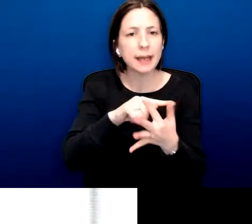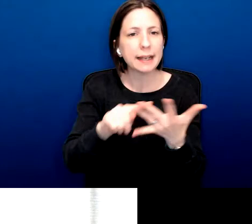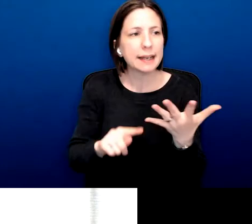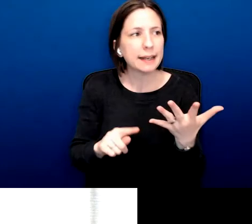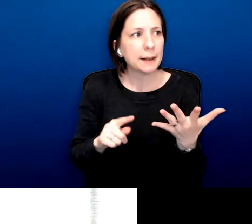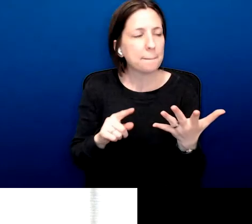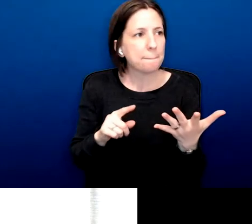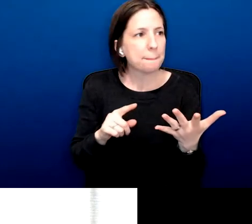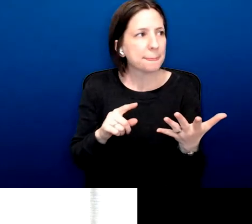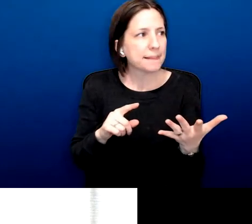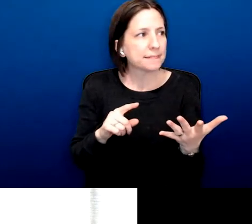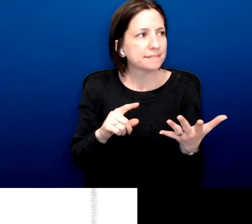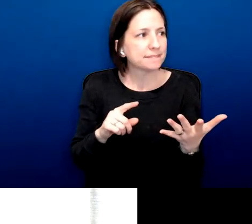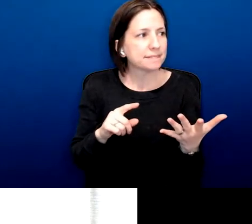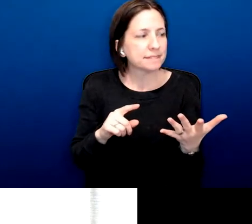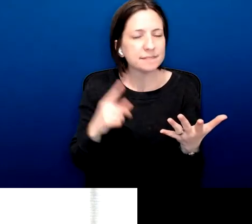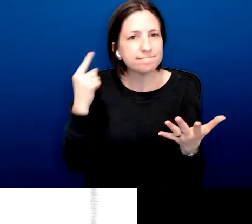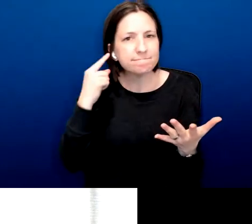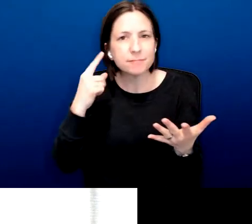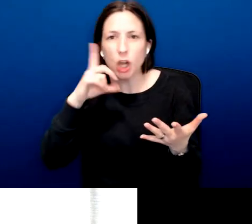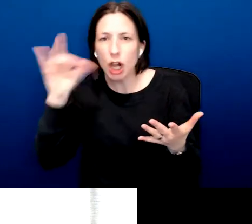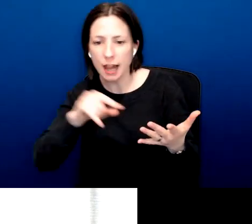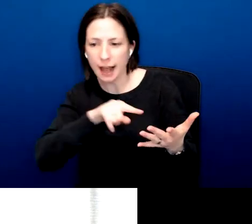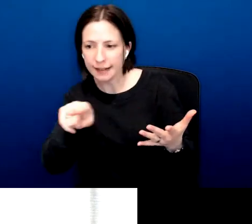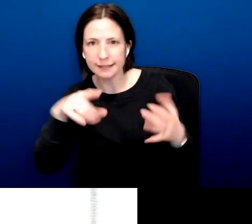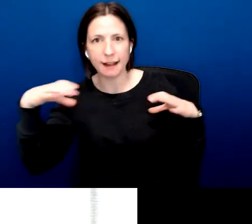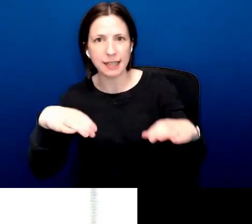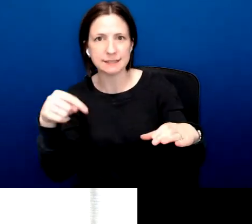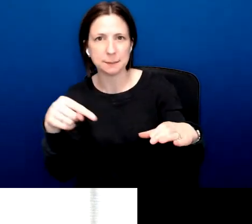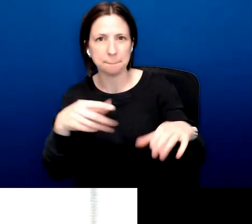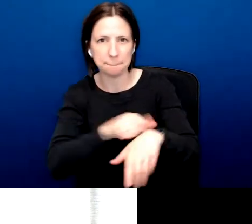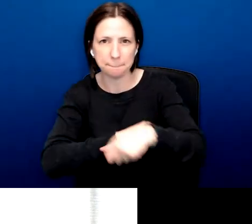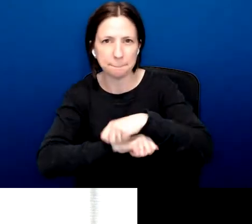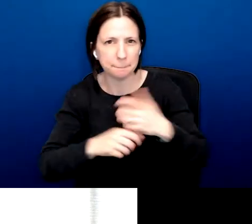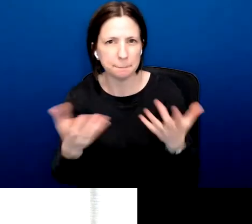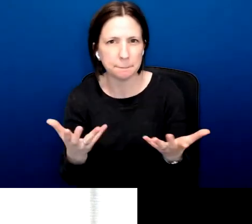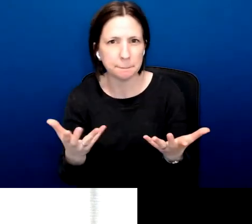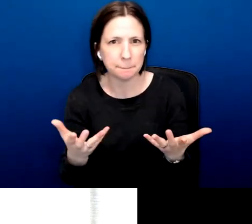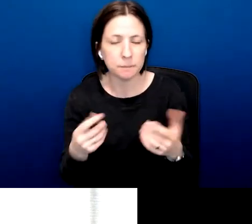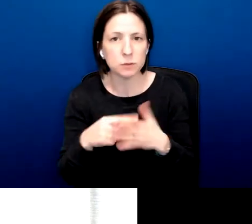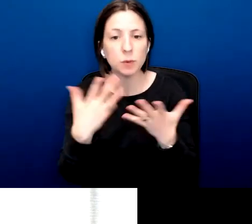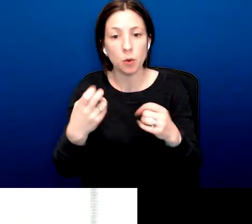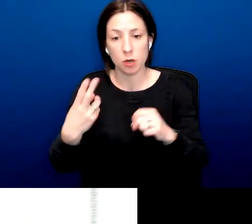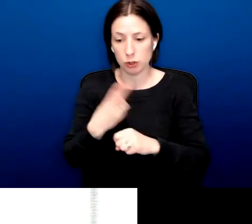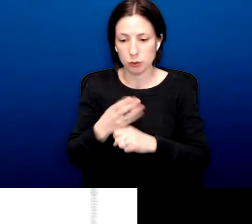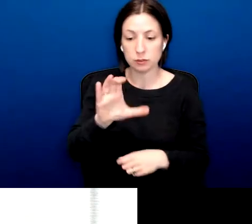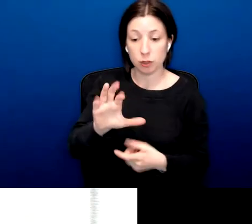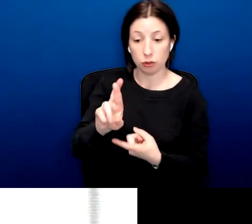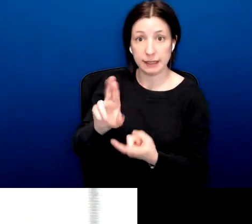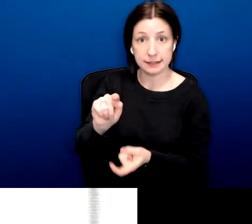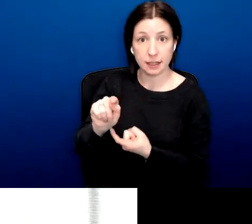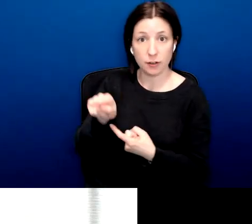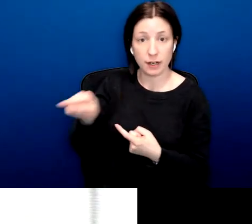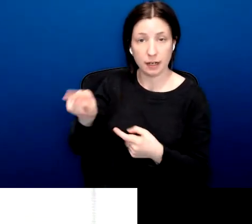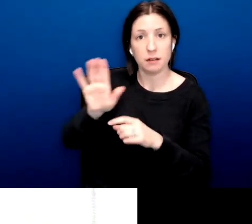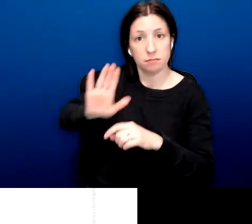there's just so many different ways in what activism really looks like, right? So what we wanted to do is take this lens of critical race theory in which we're